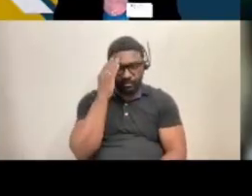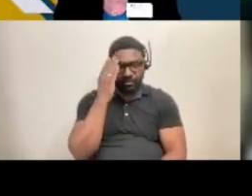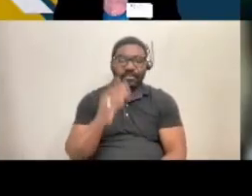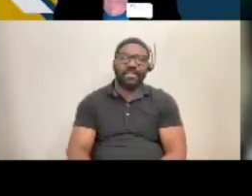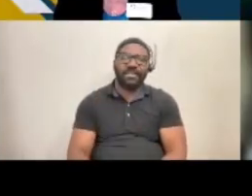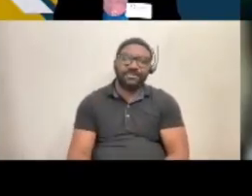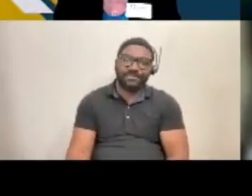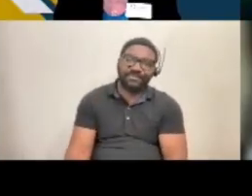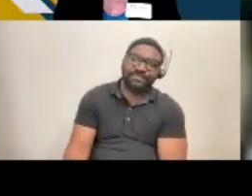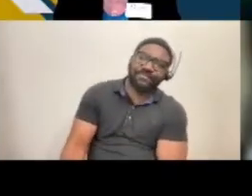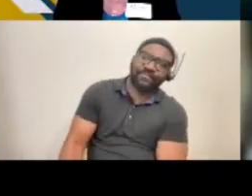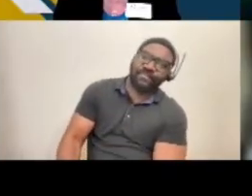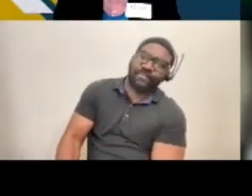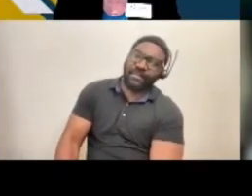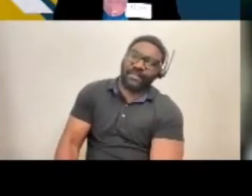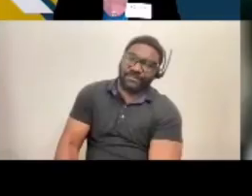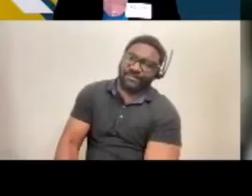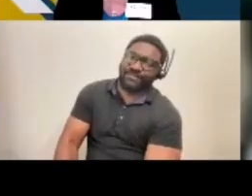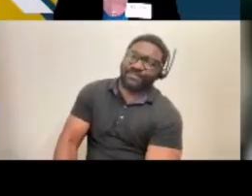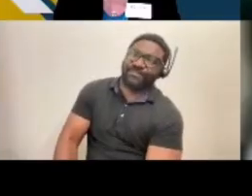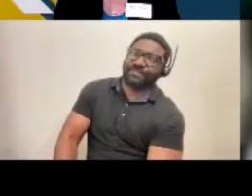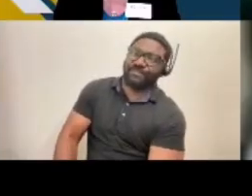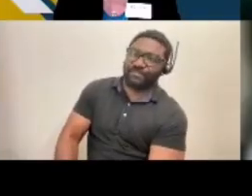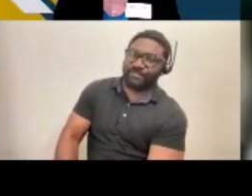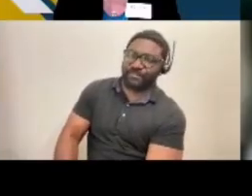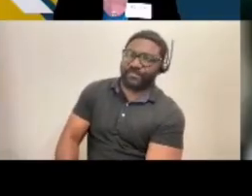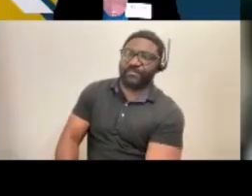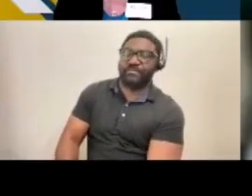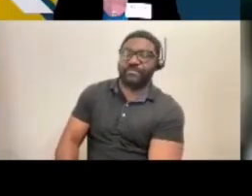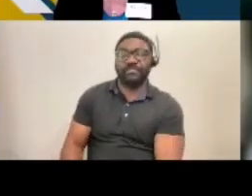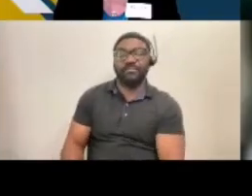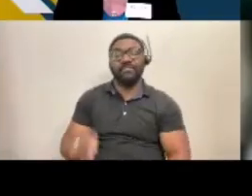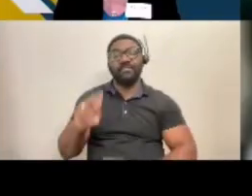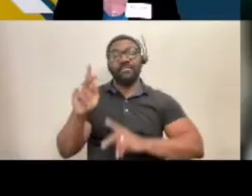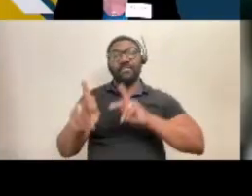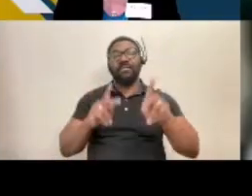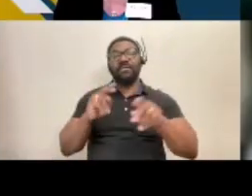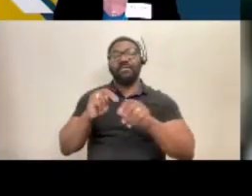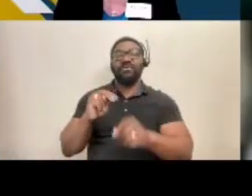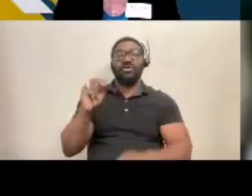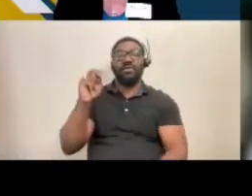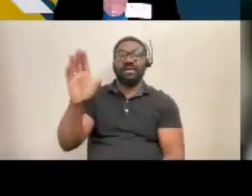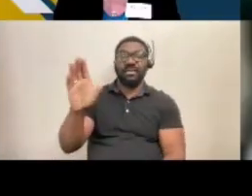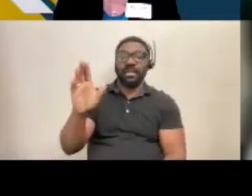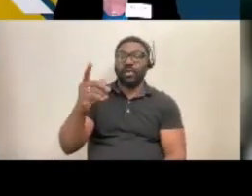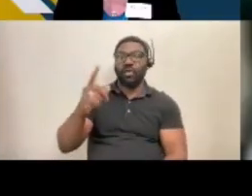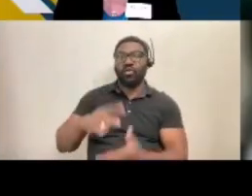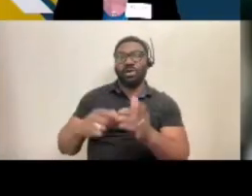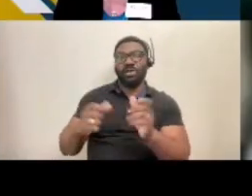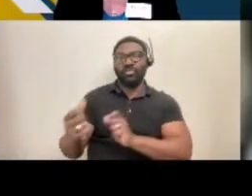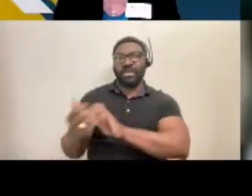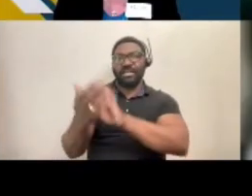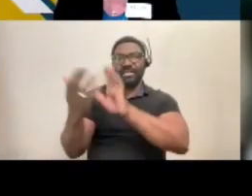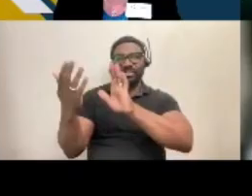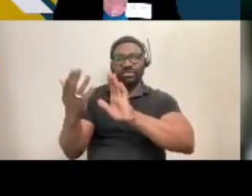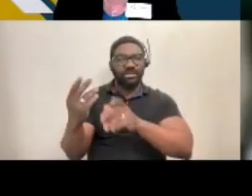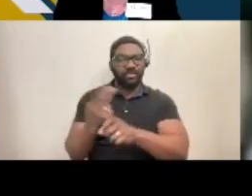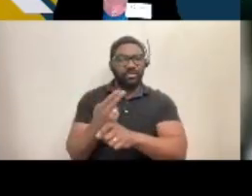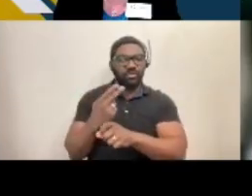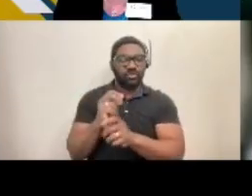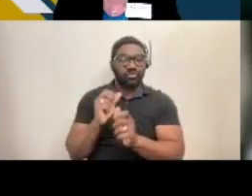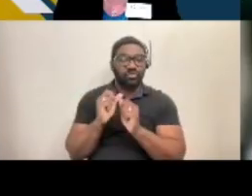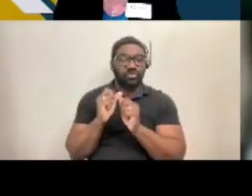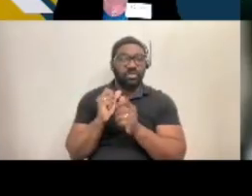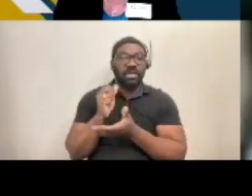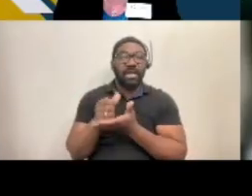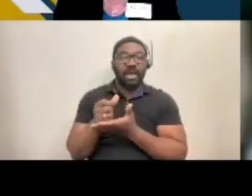here's another question for the folks in North Carolina. What strategies can be used to help maintain momentum when multiple agencies